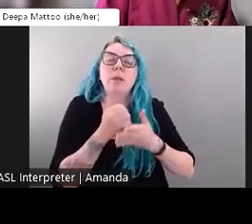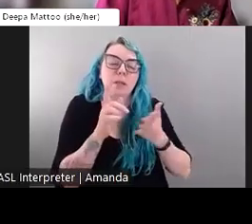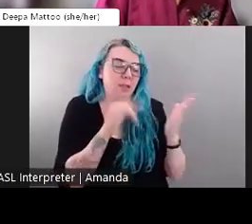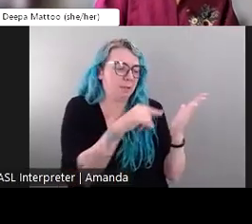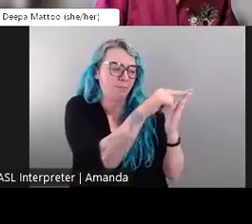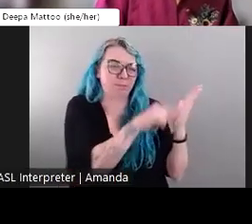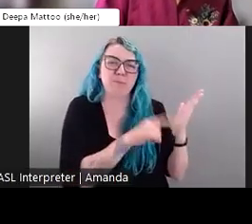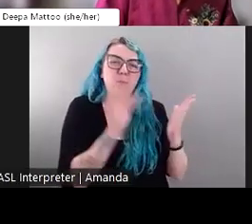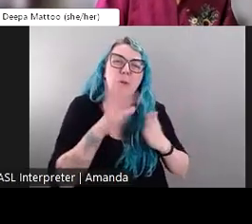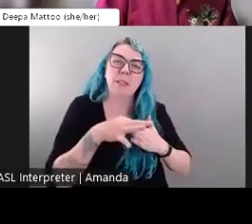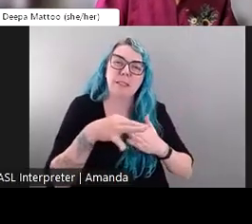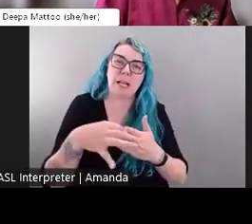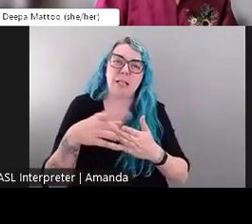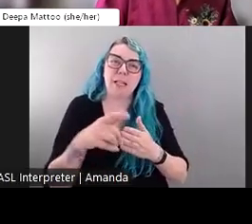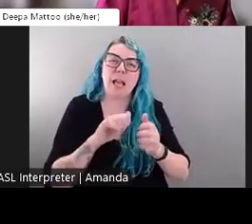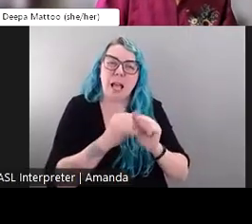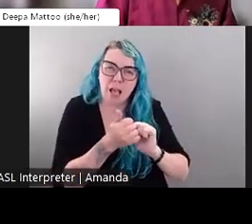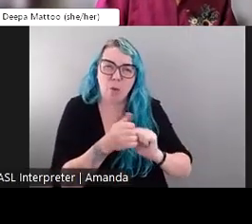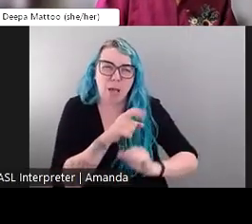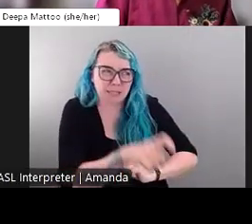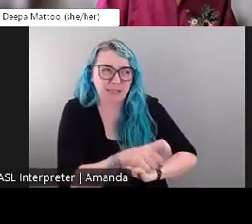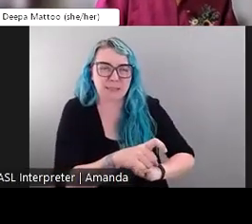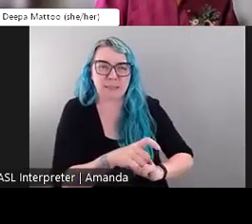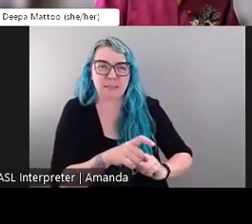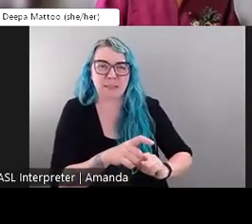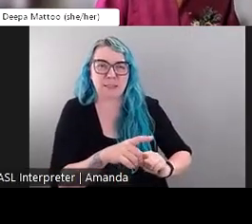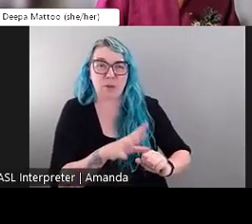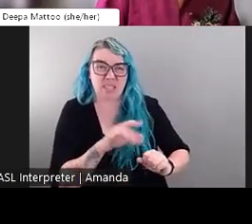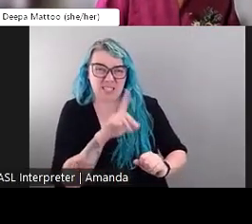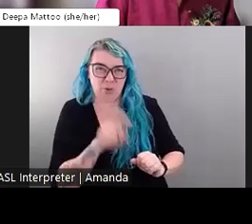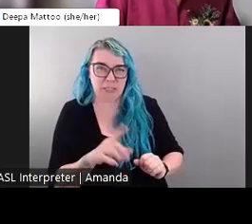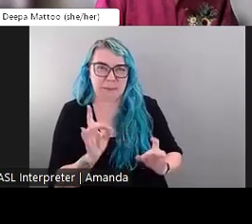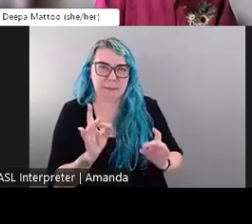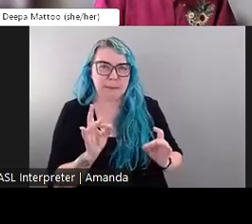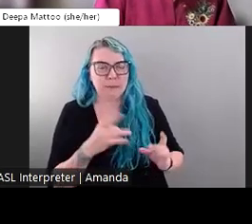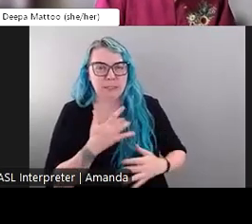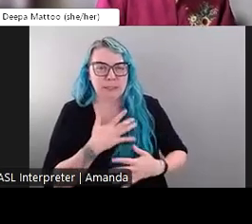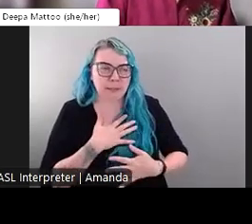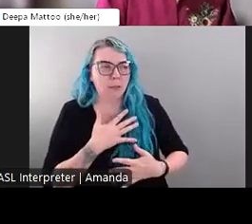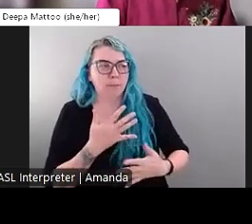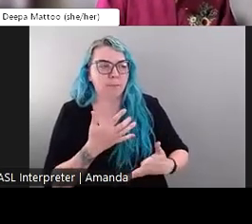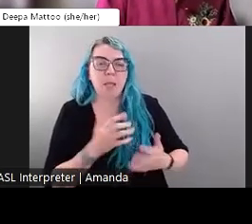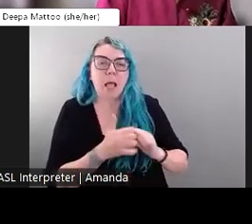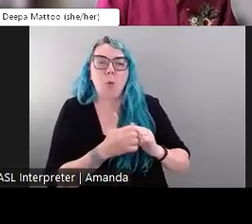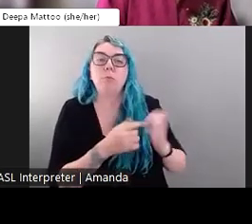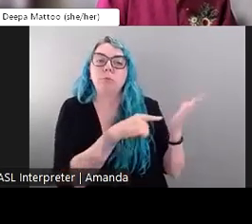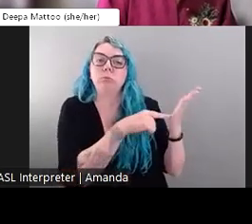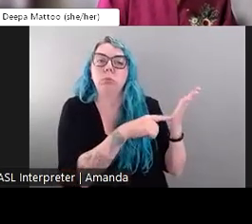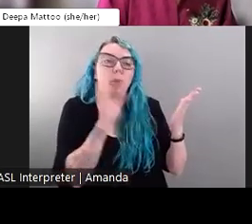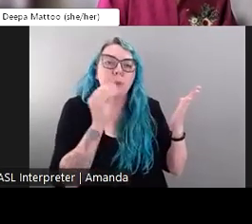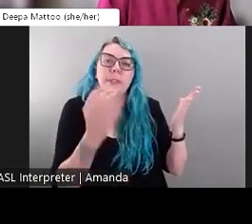think through how can you introduce the topic to the person. So one of the things that we heard